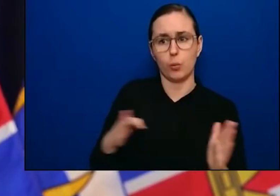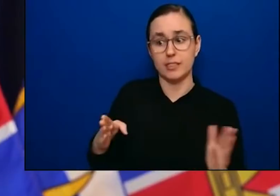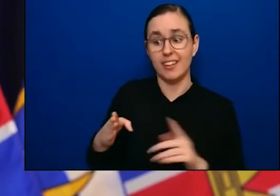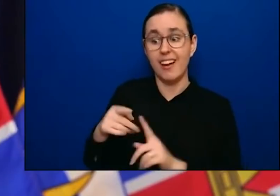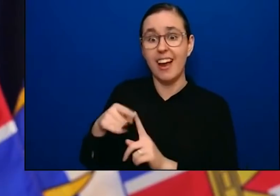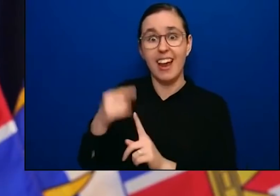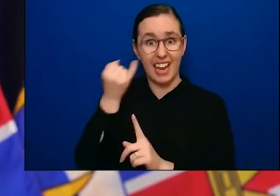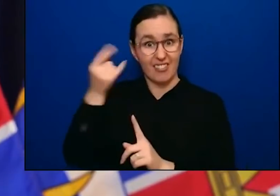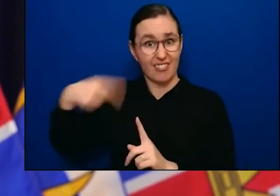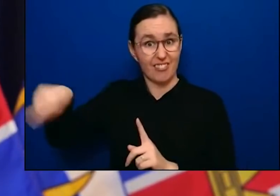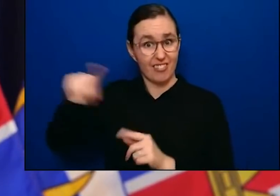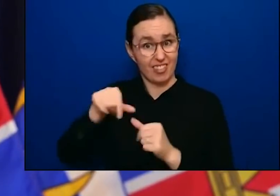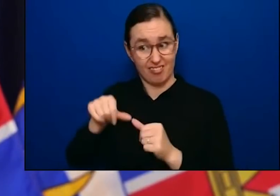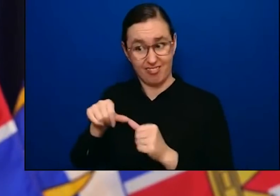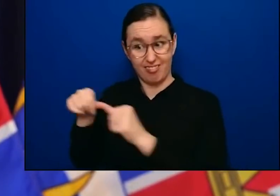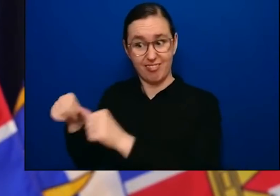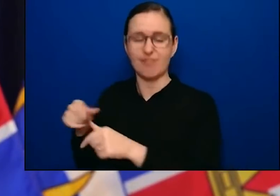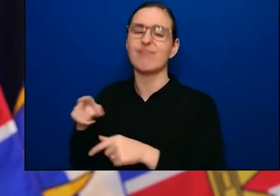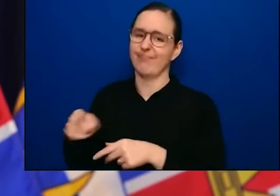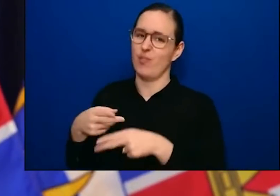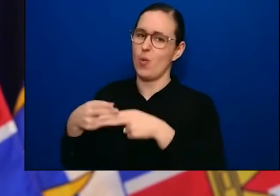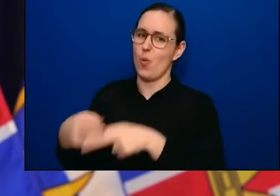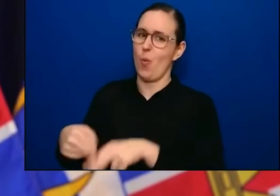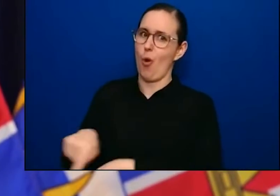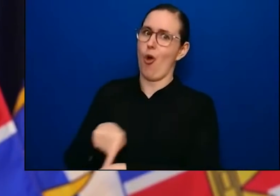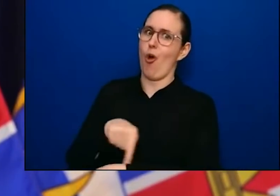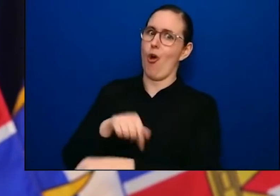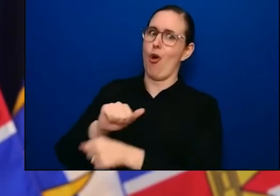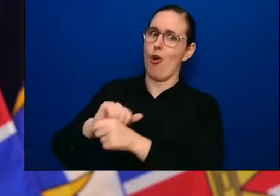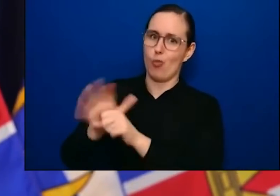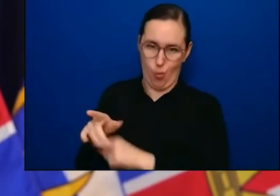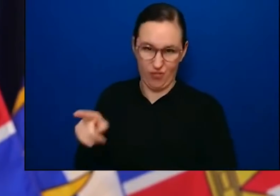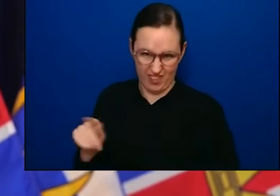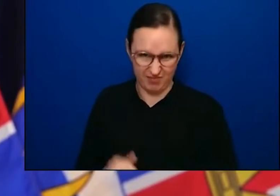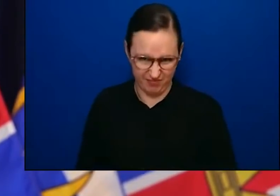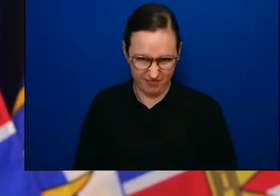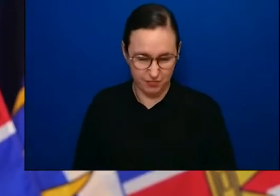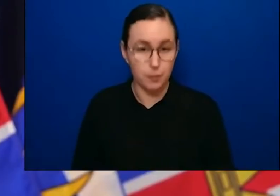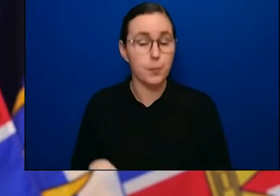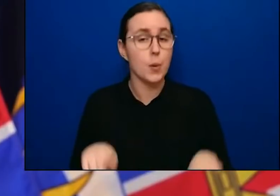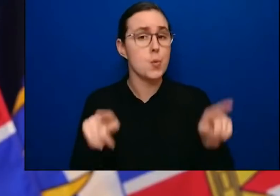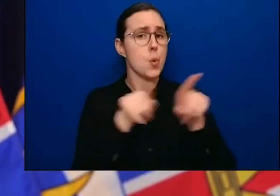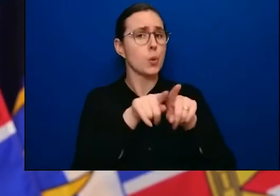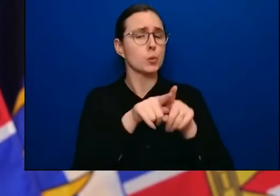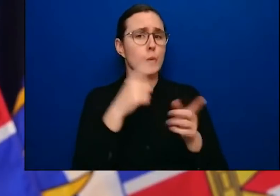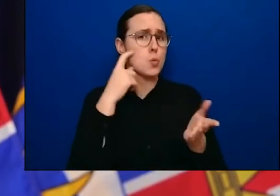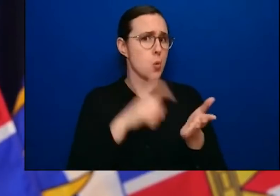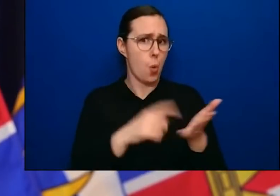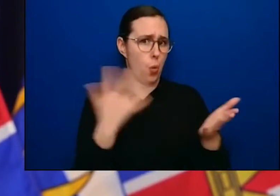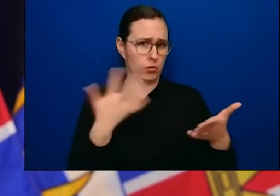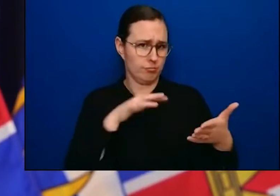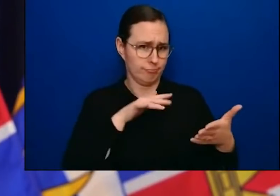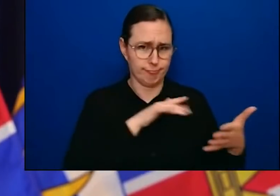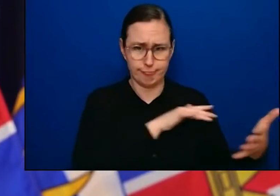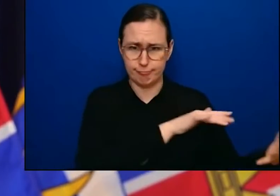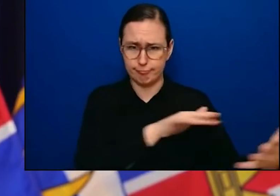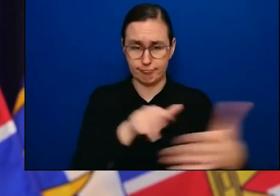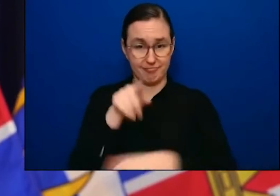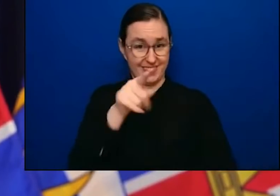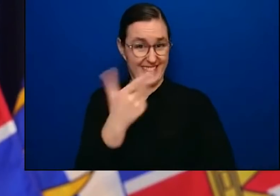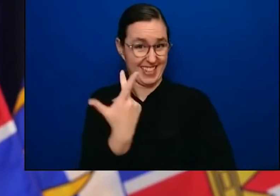that vaccination, if you get infected after being vaccinated, and we're seeing that more commonly now